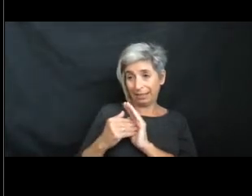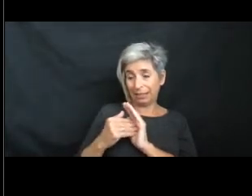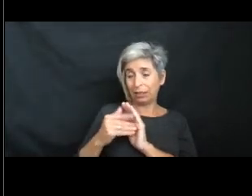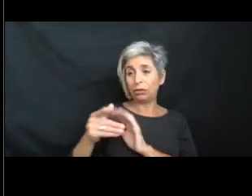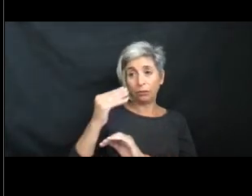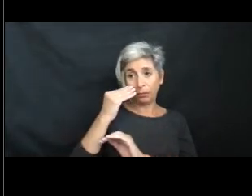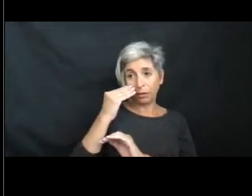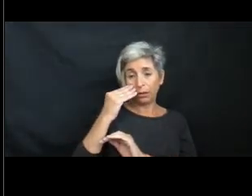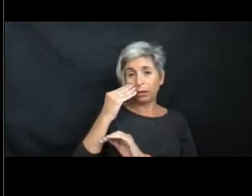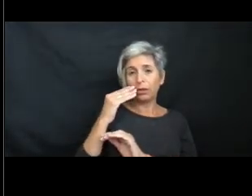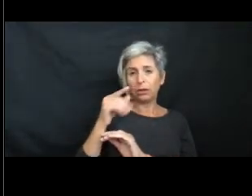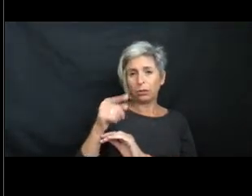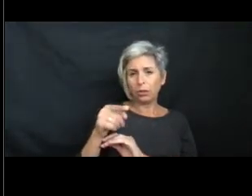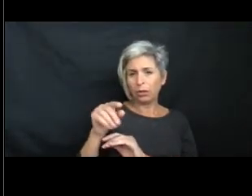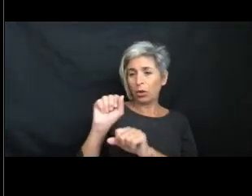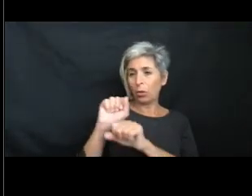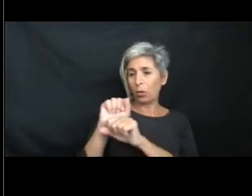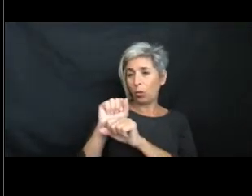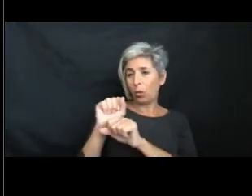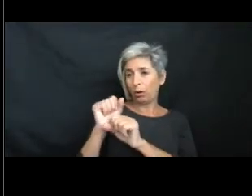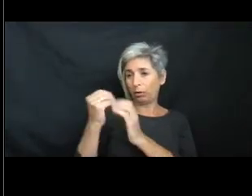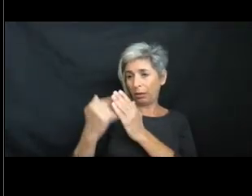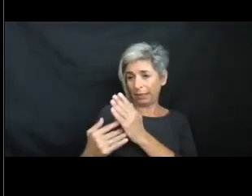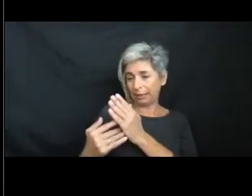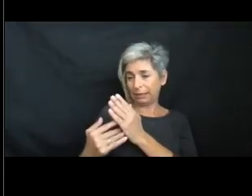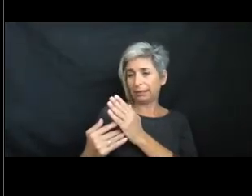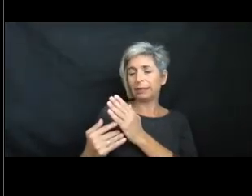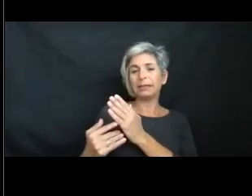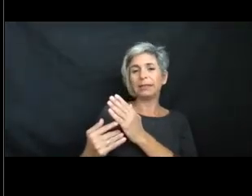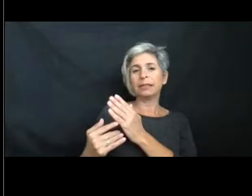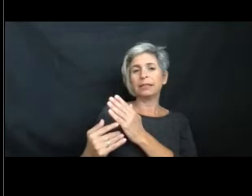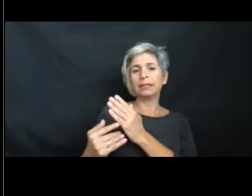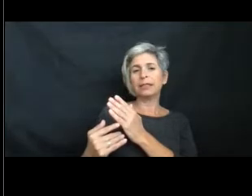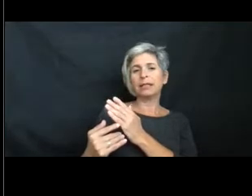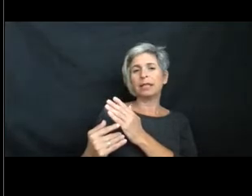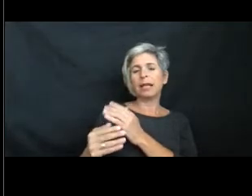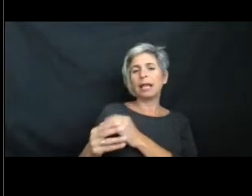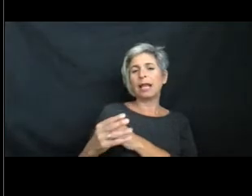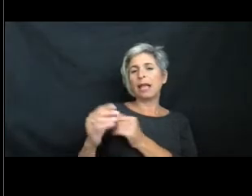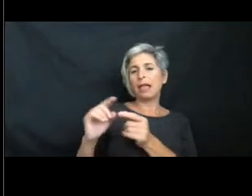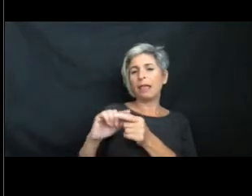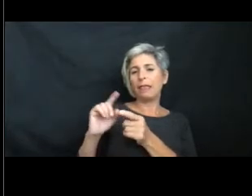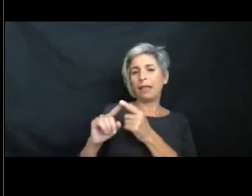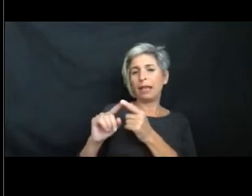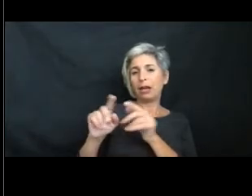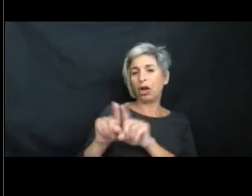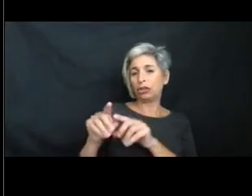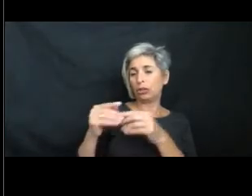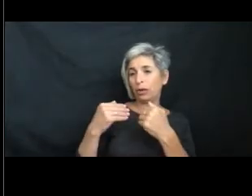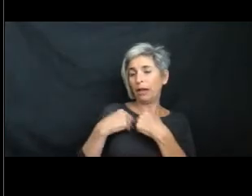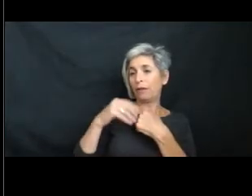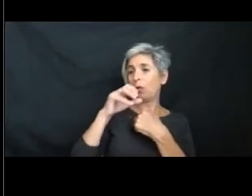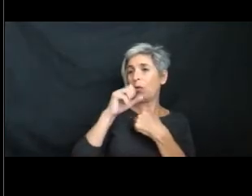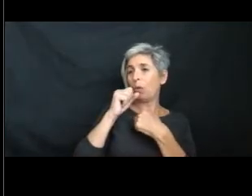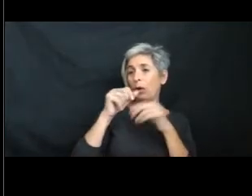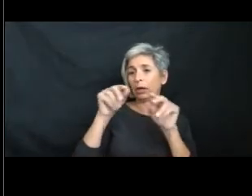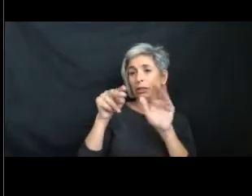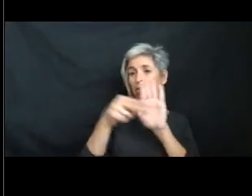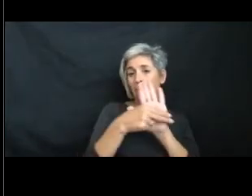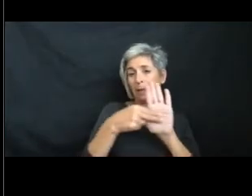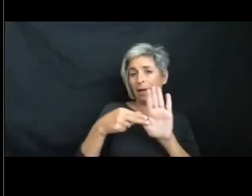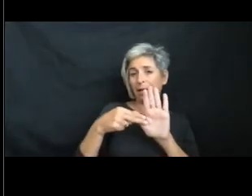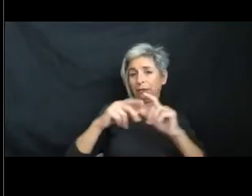the work list by now. There's one way to do it. You log in, go straight to your work list. And we also have an orange banner that shows right